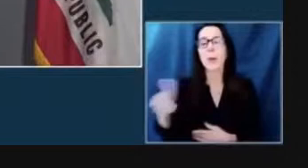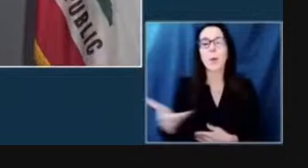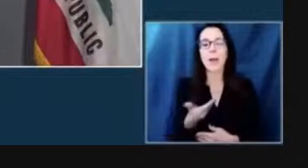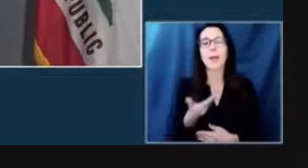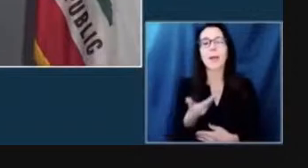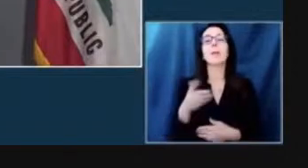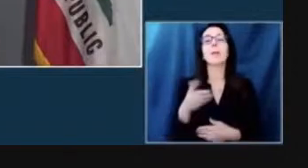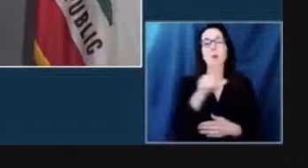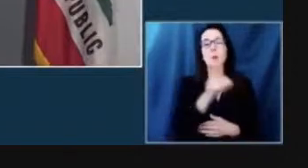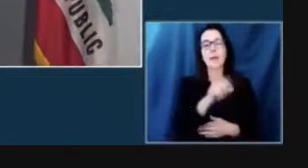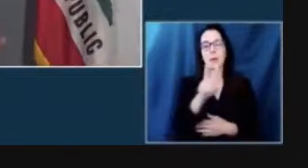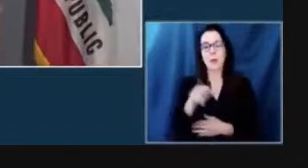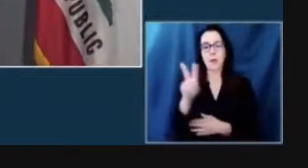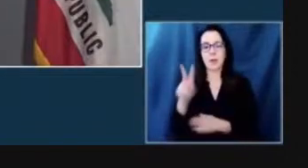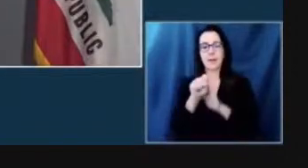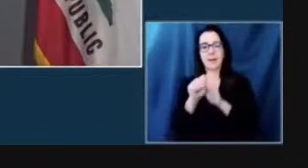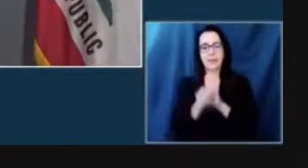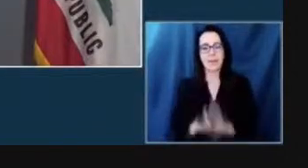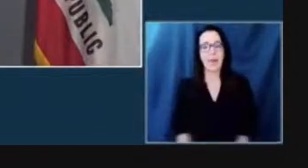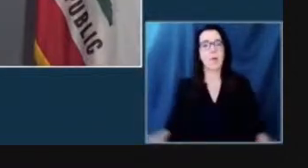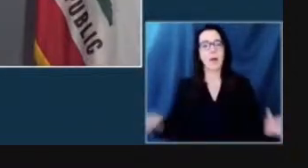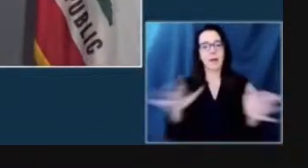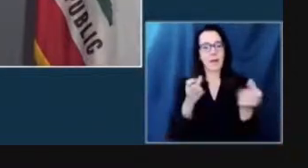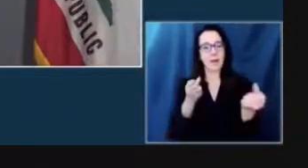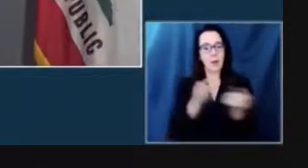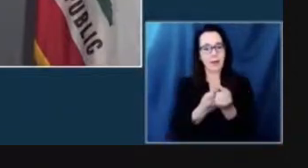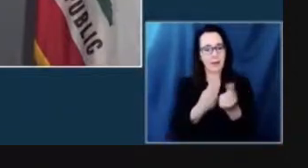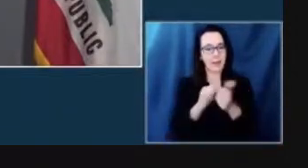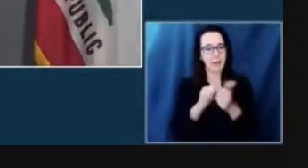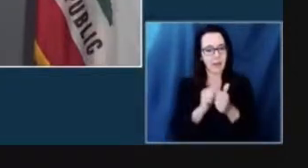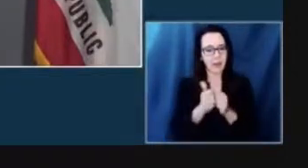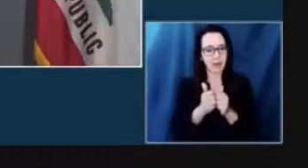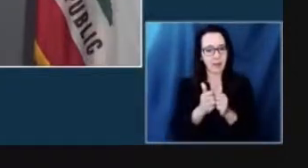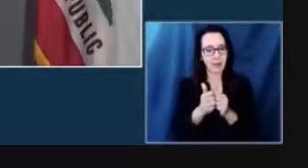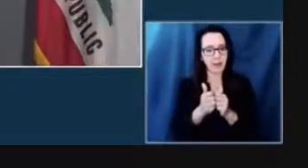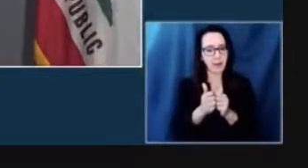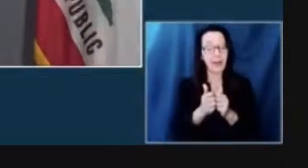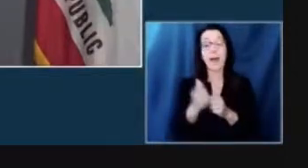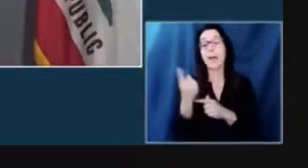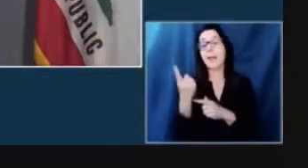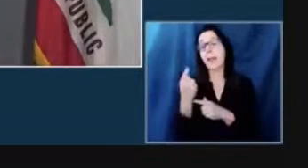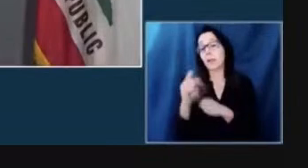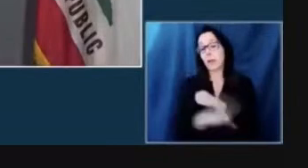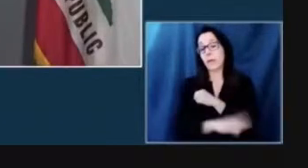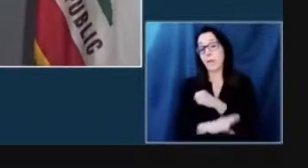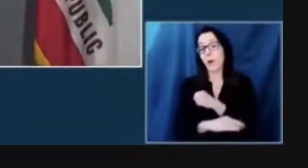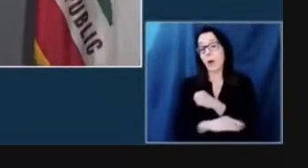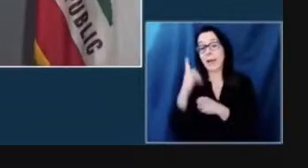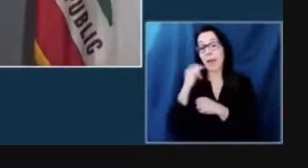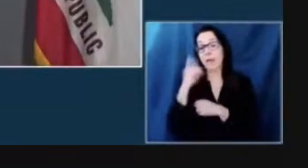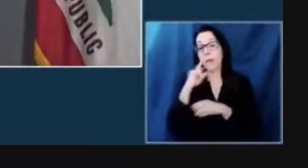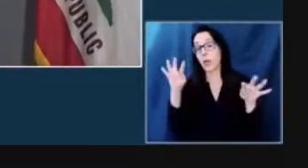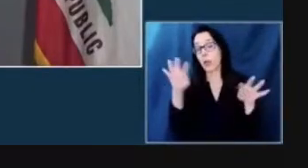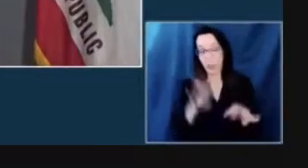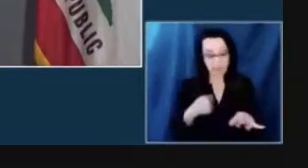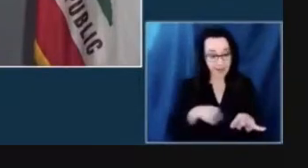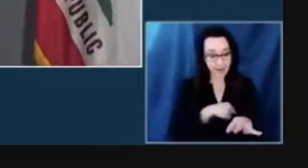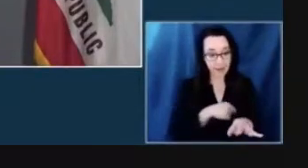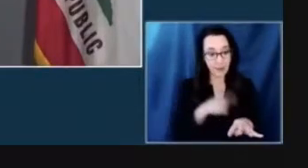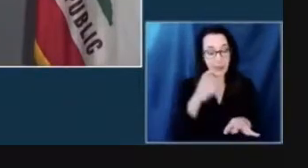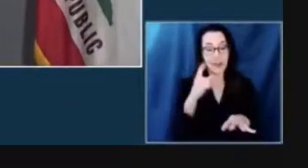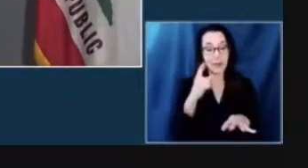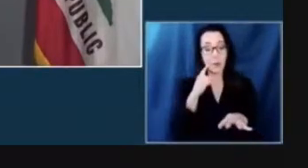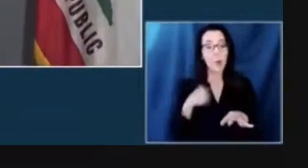convention. All our eyes around the nation were on California last fall as we resoundingly defeated the recall of our